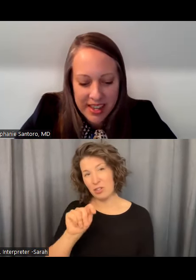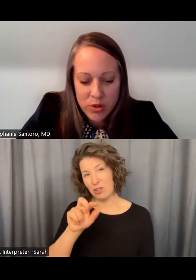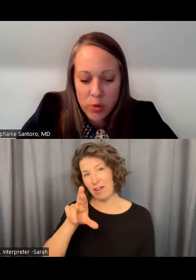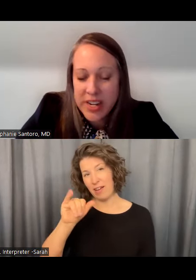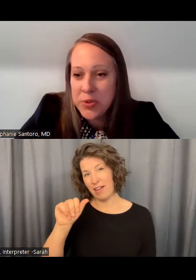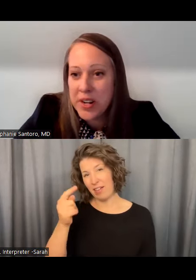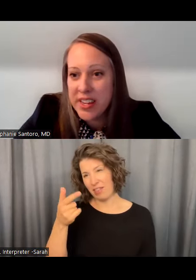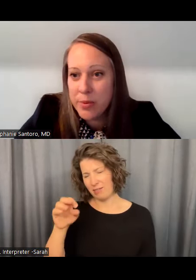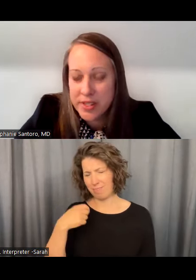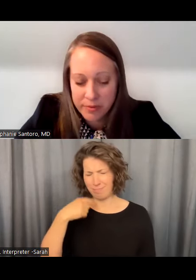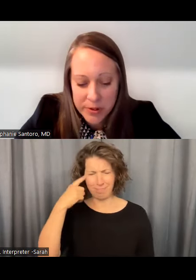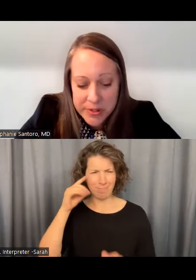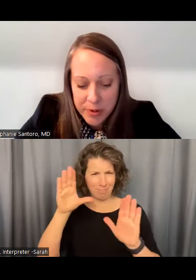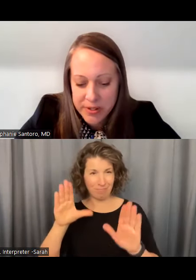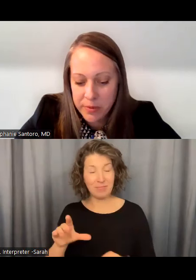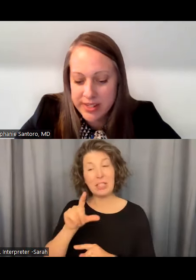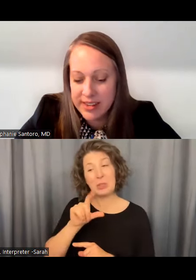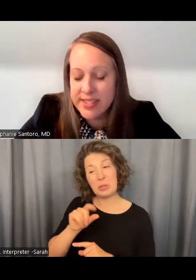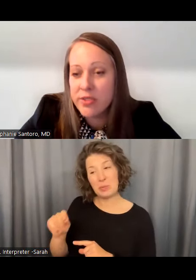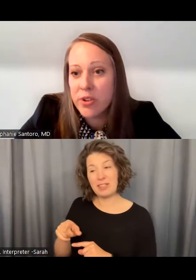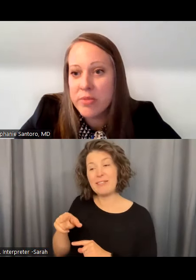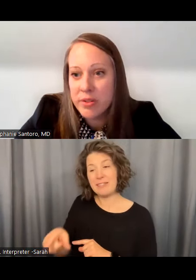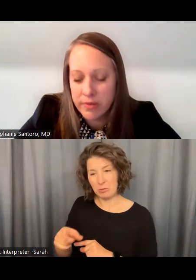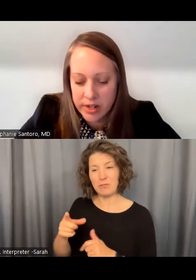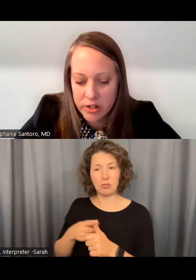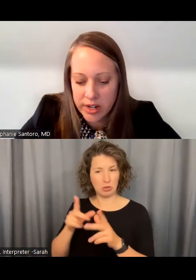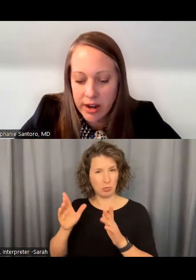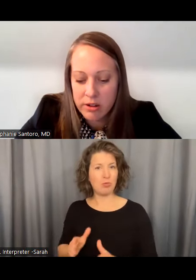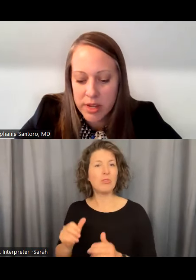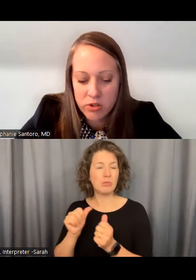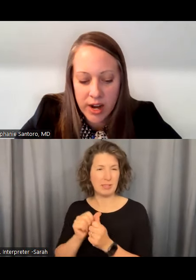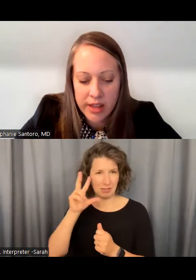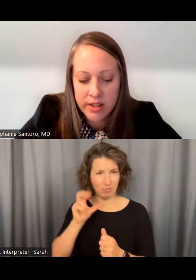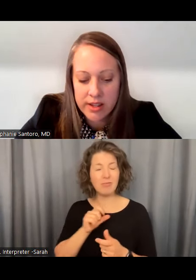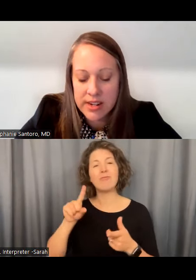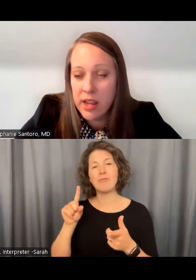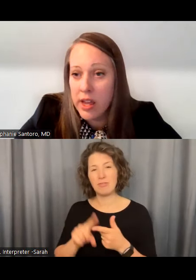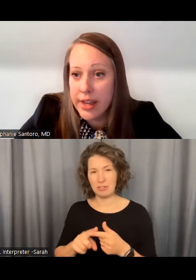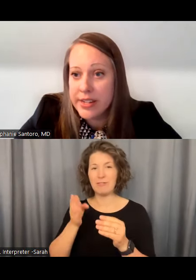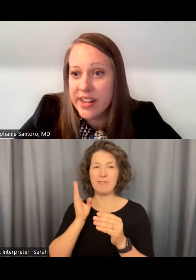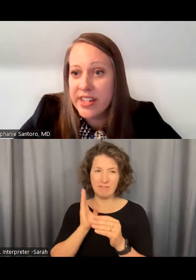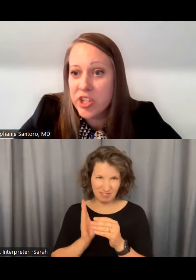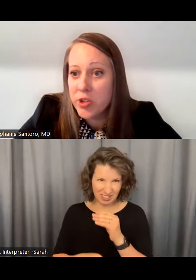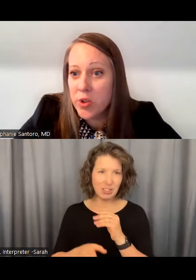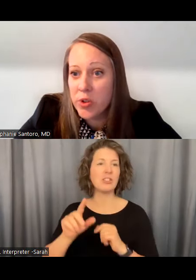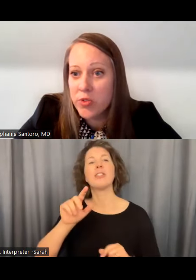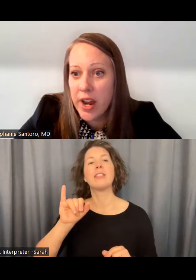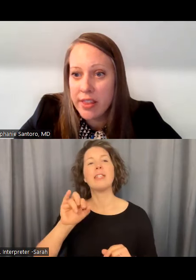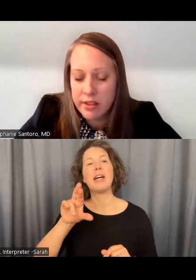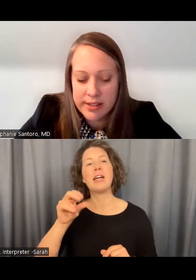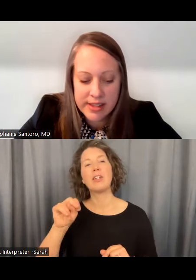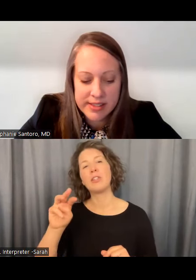In 2020, he was the first person with Down syndrome to finish an Ironman triathlon, and he's done